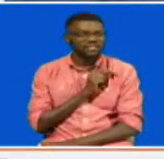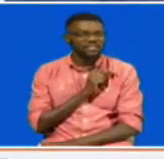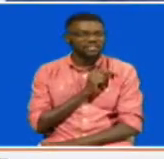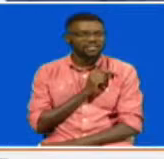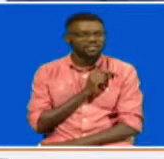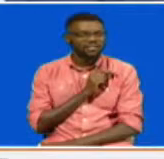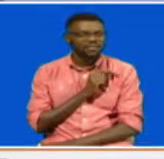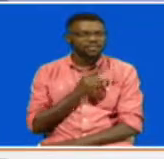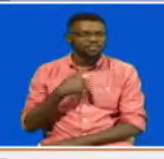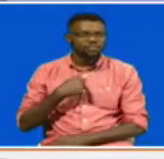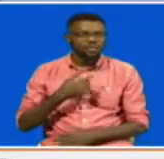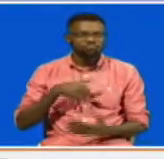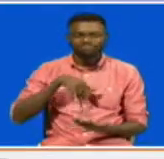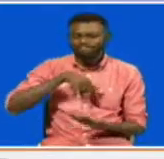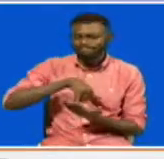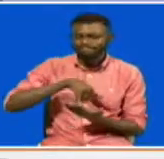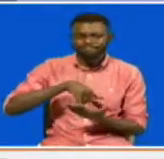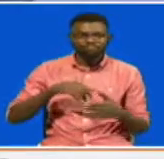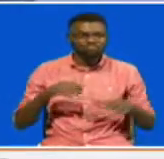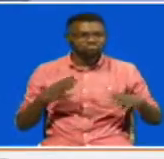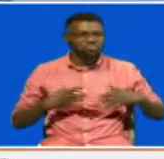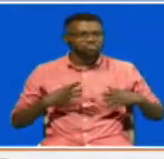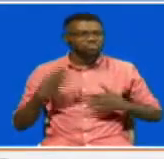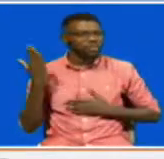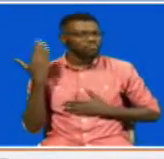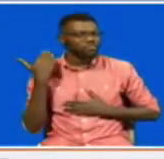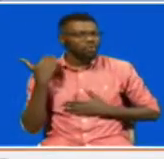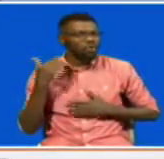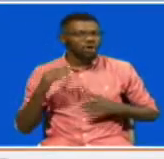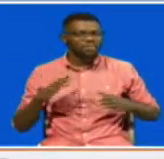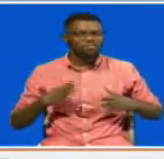I was among the people who are rumored to be